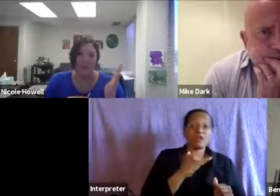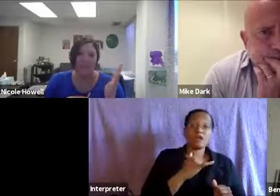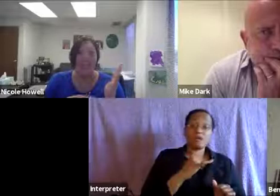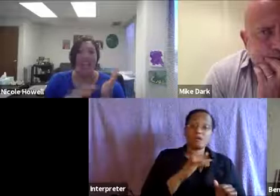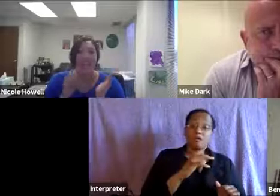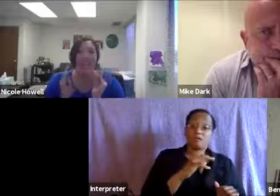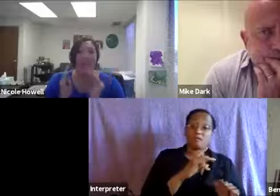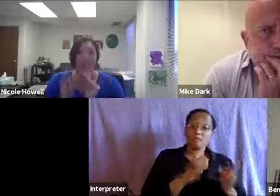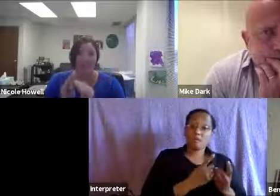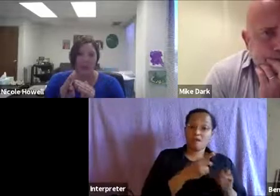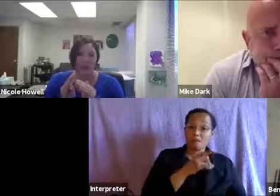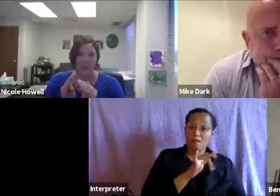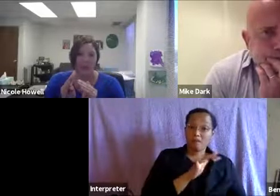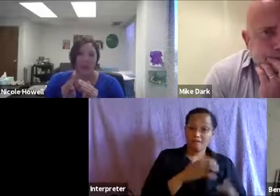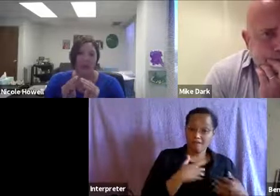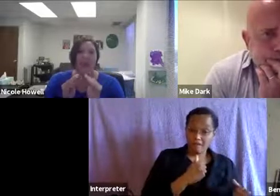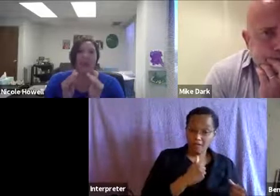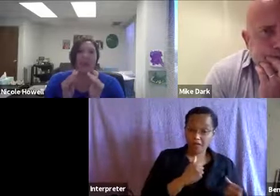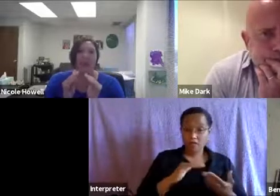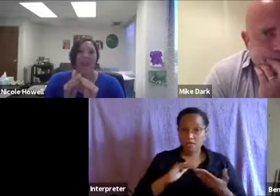calls, Skype,